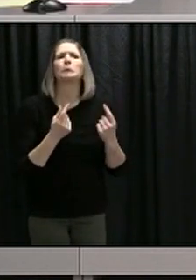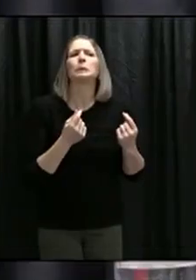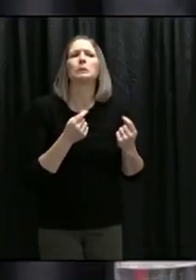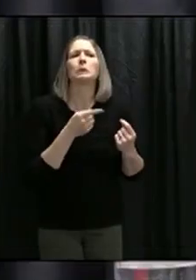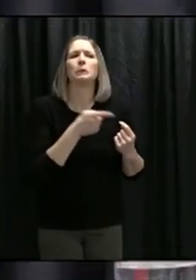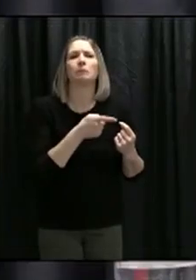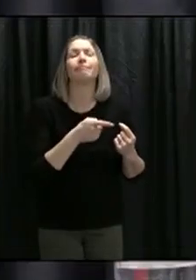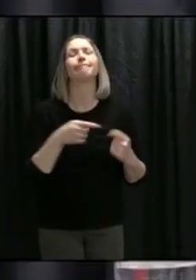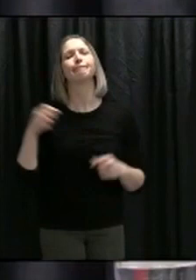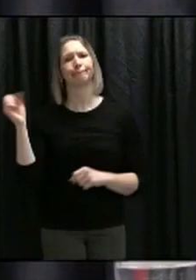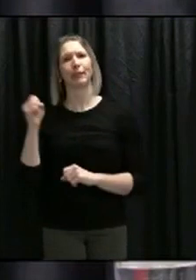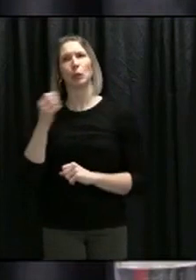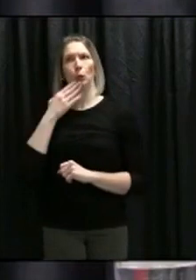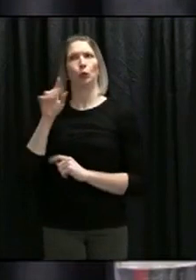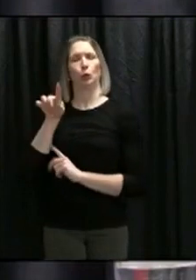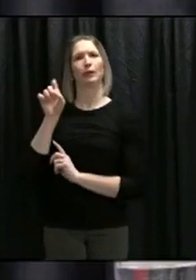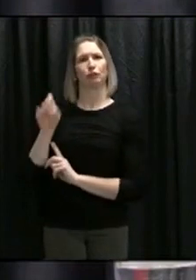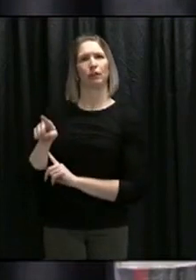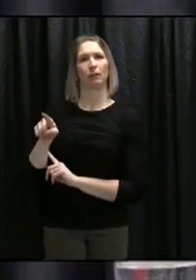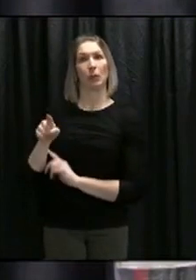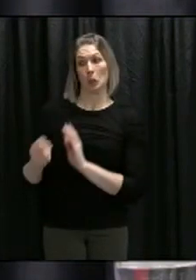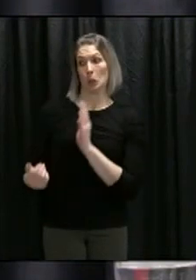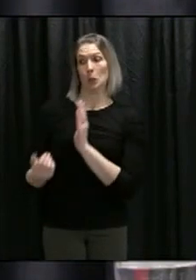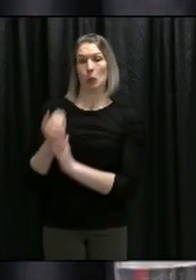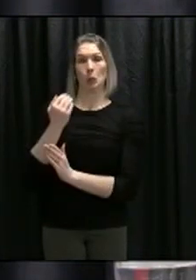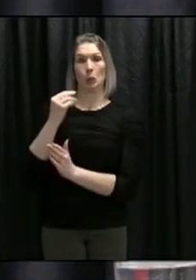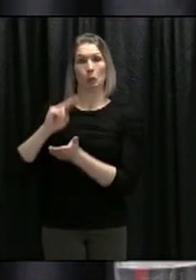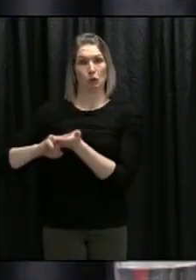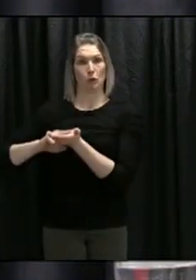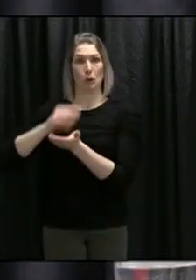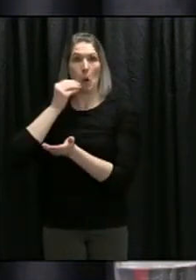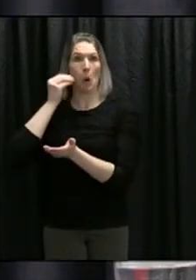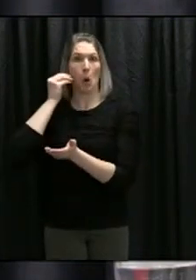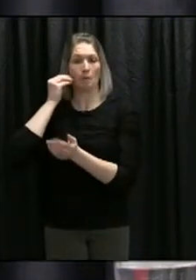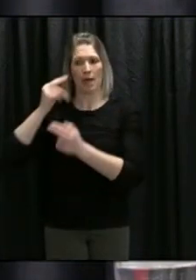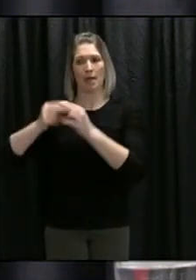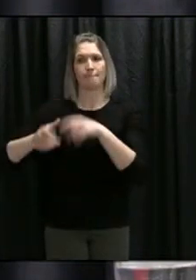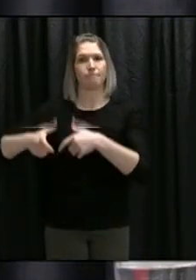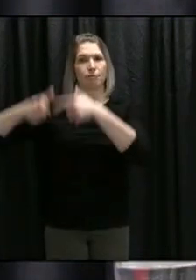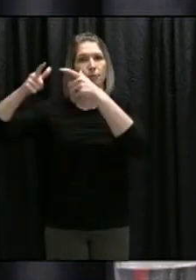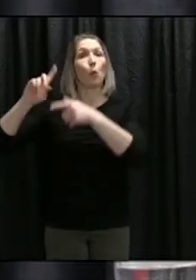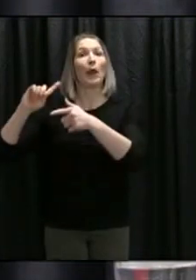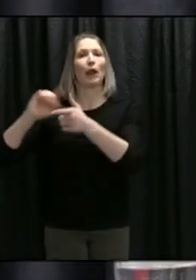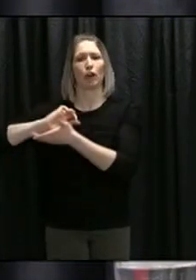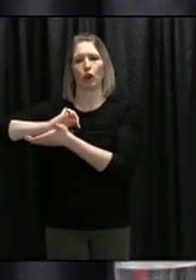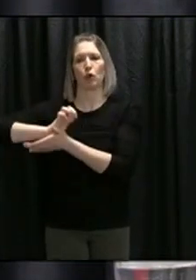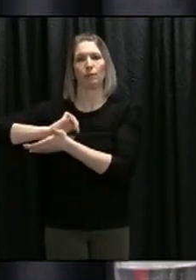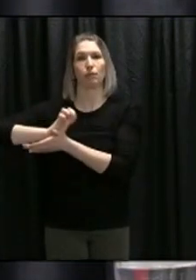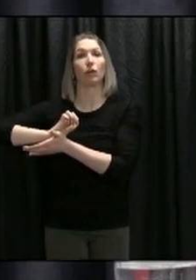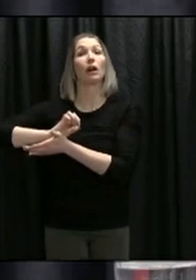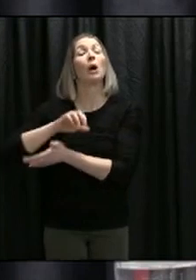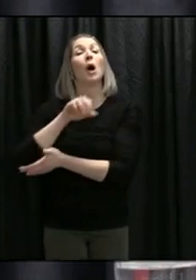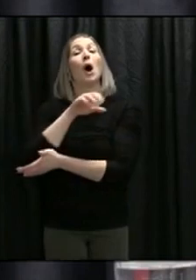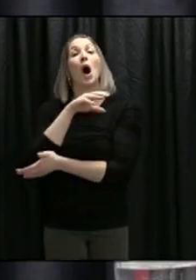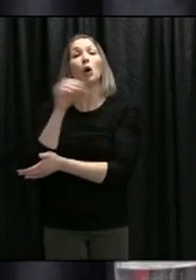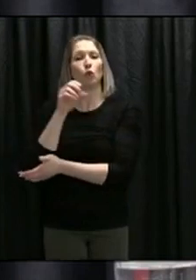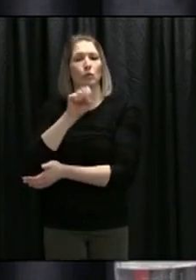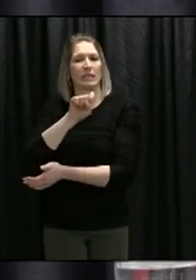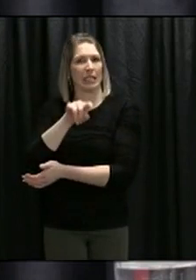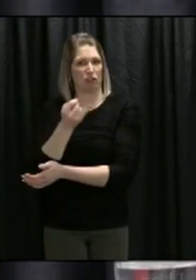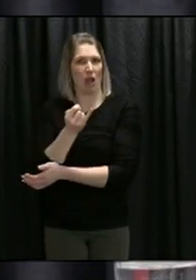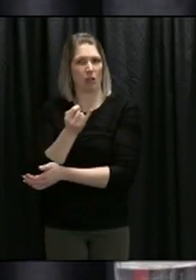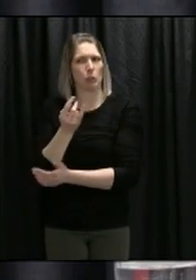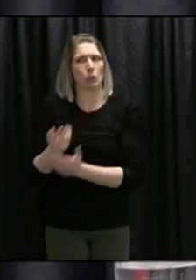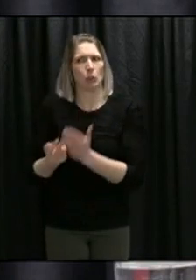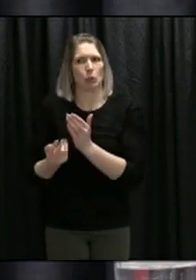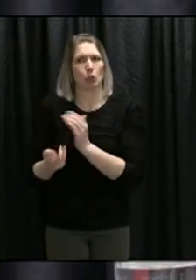newer homes, such as the ones being built in Corner Brook and in town, the majority of them